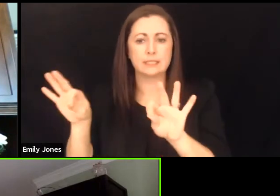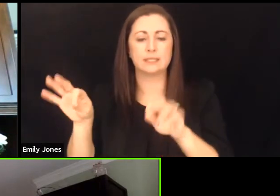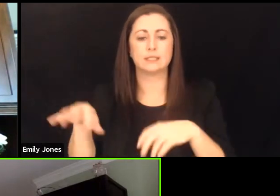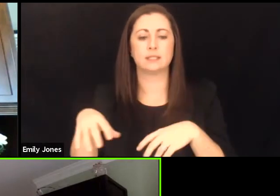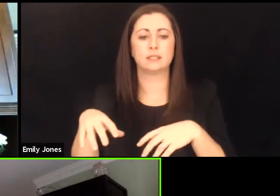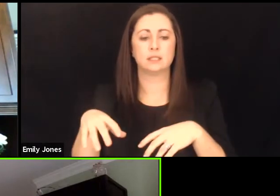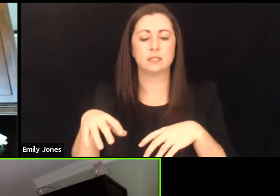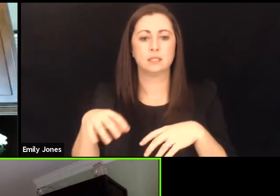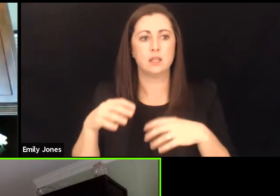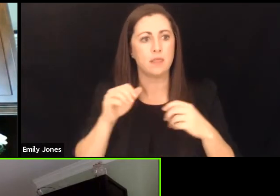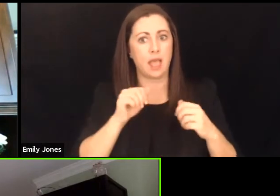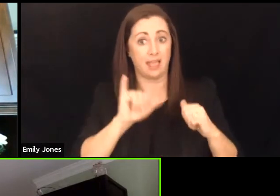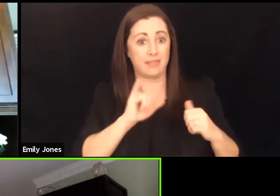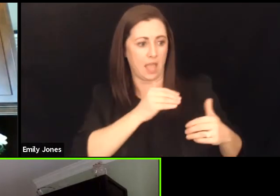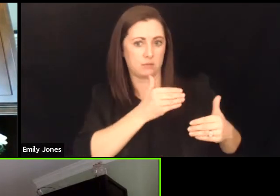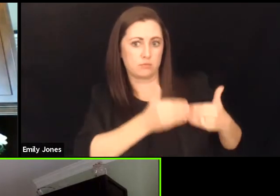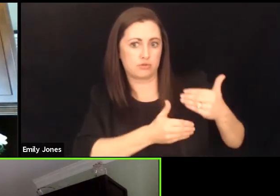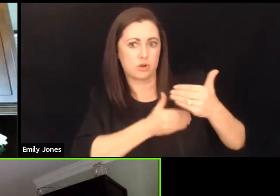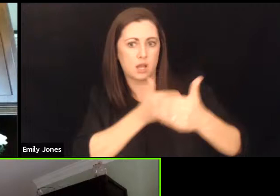where as they go through,